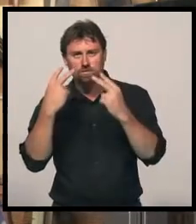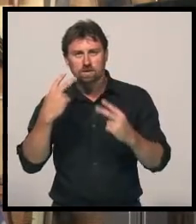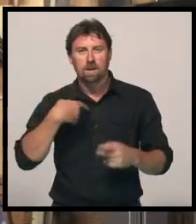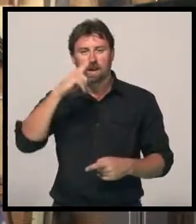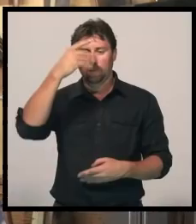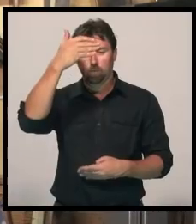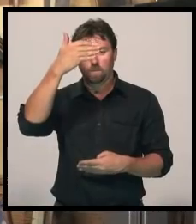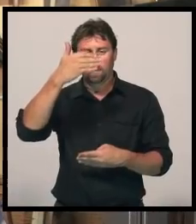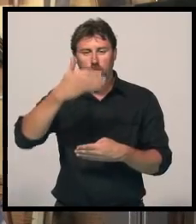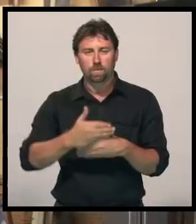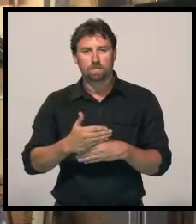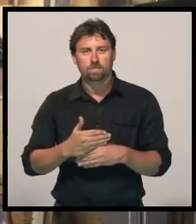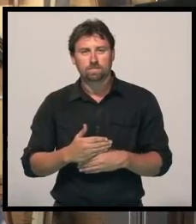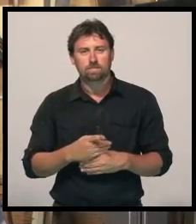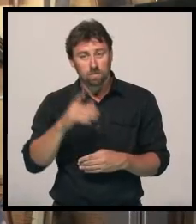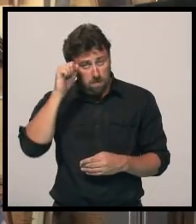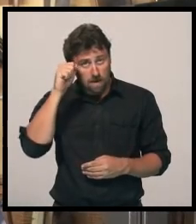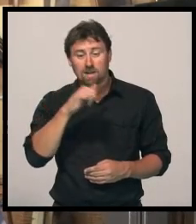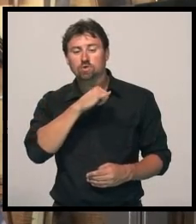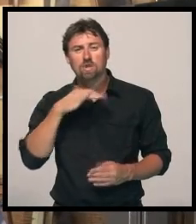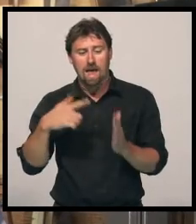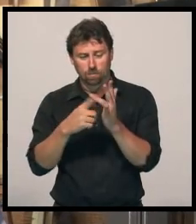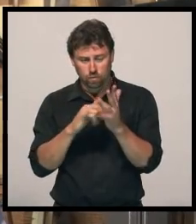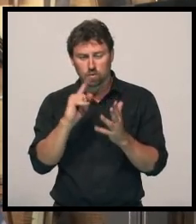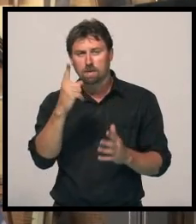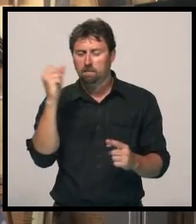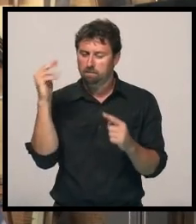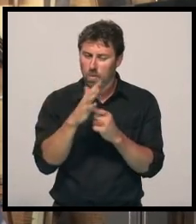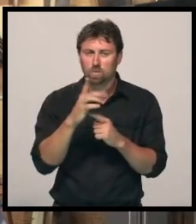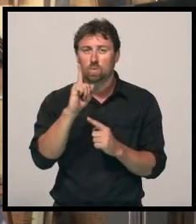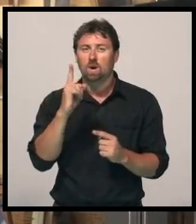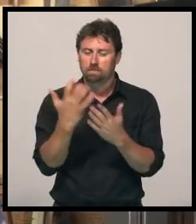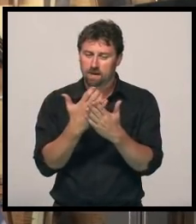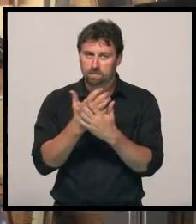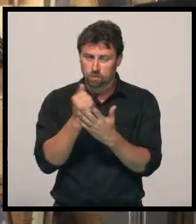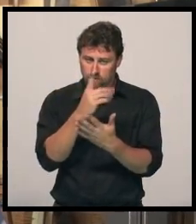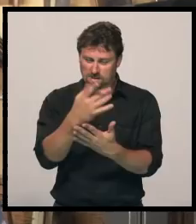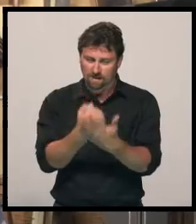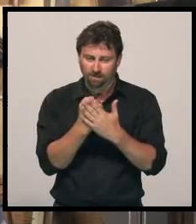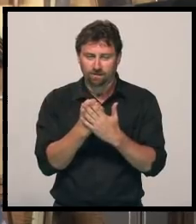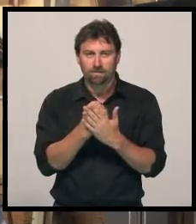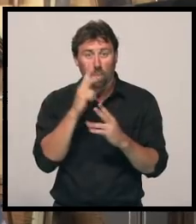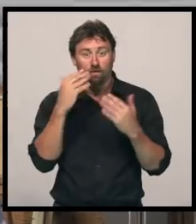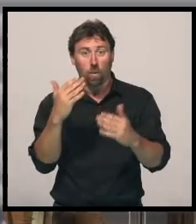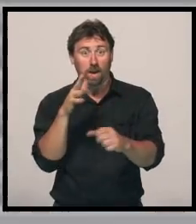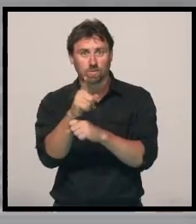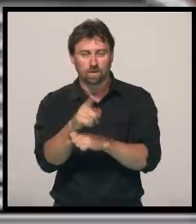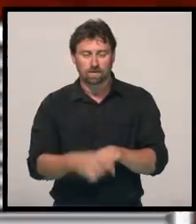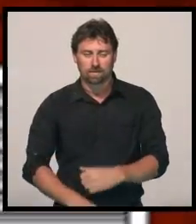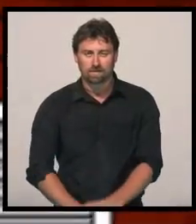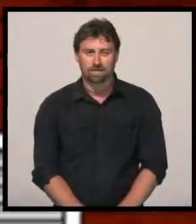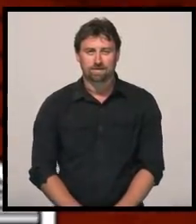pulling the shed door down and saying remember to keep it sharp, but more importantly keep it safe and I look forward to seeing you next week.